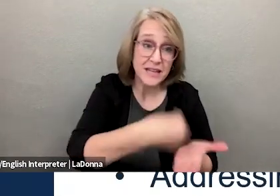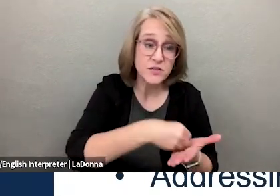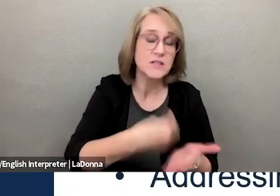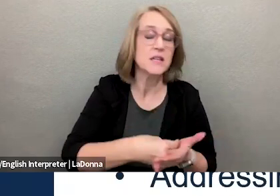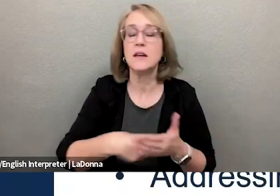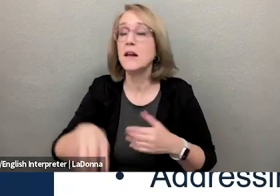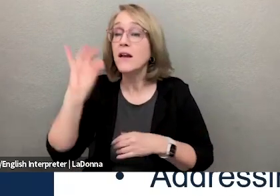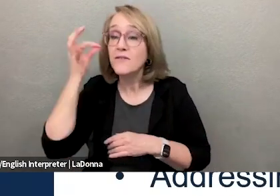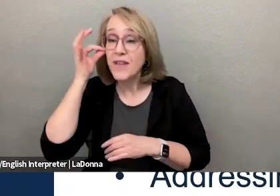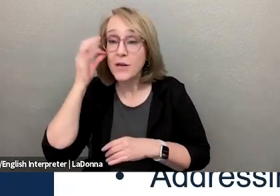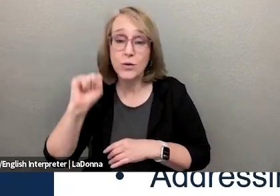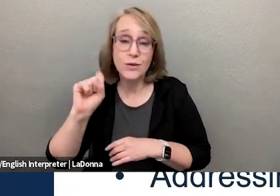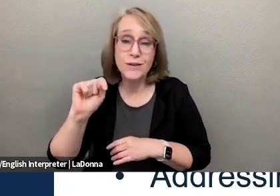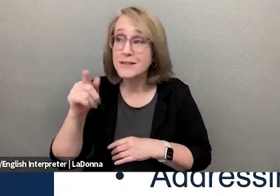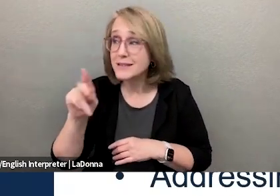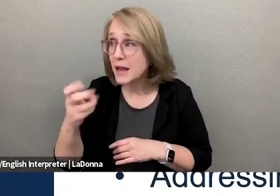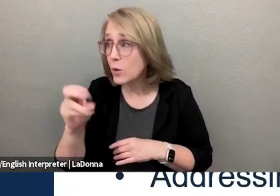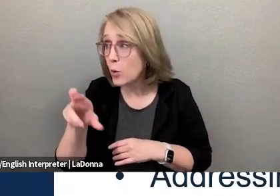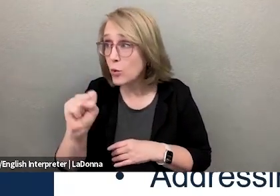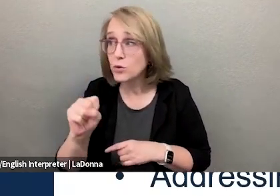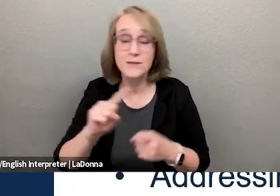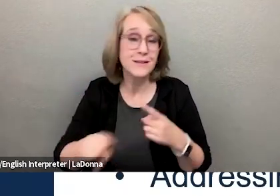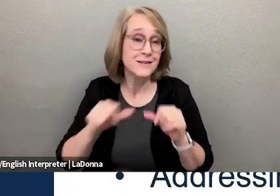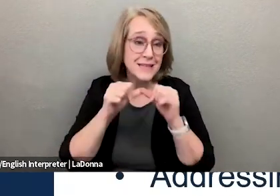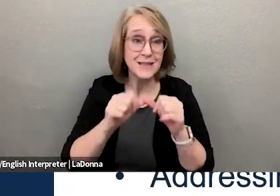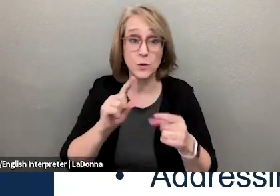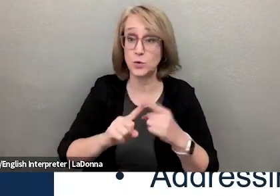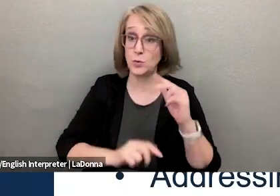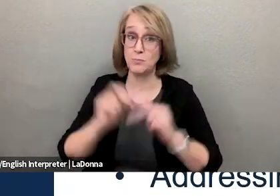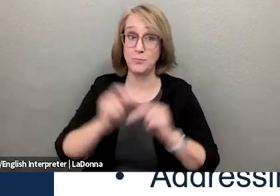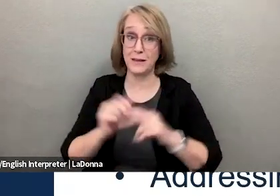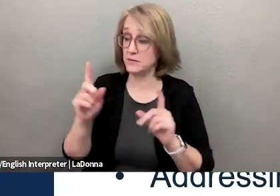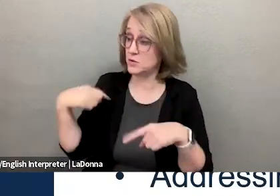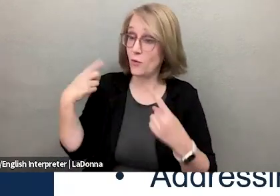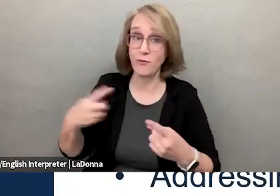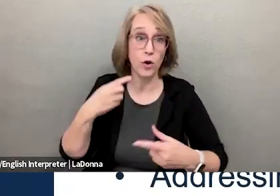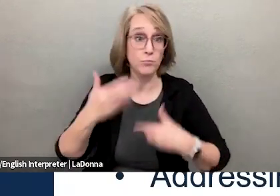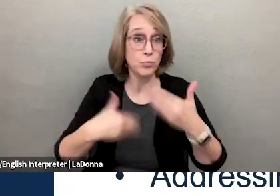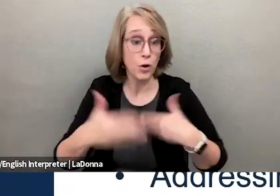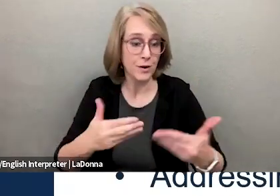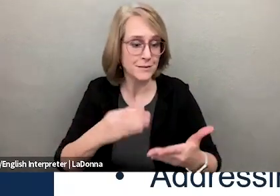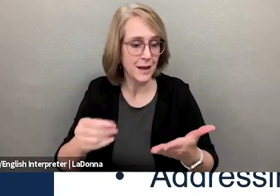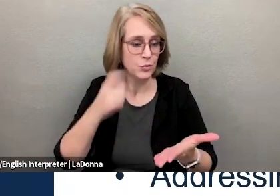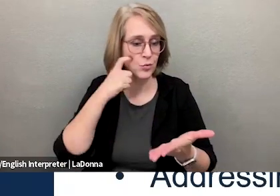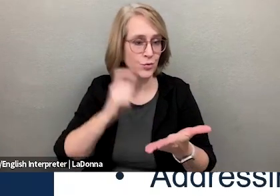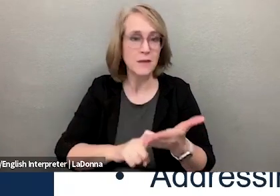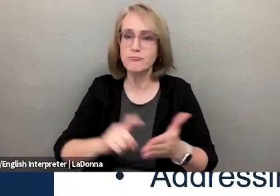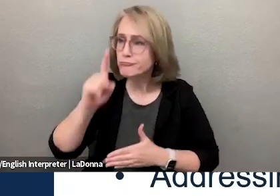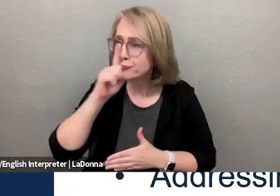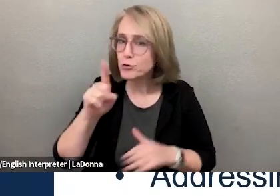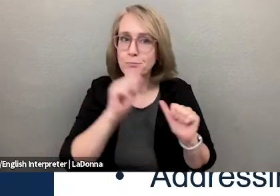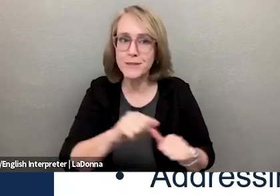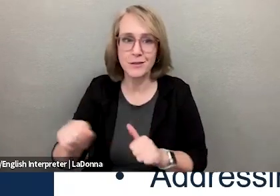federal stakeholders, to really continue to build on the progress made and to realize the true potential of